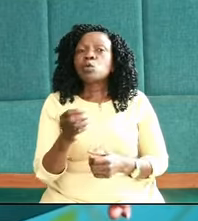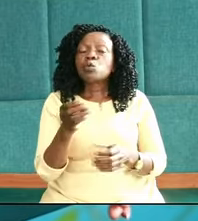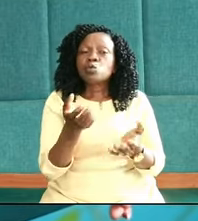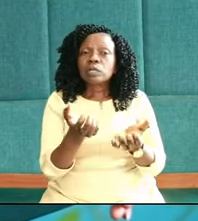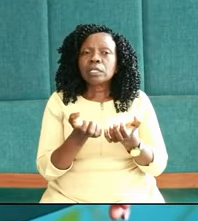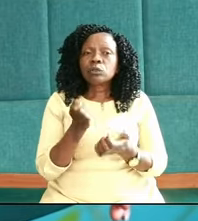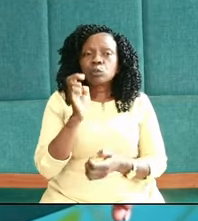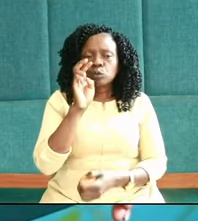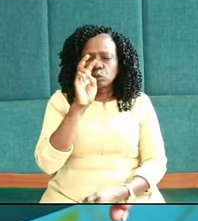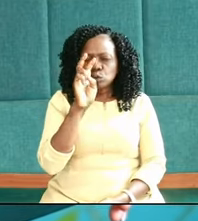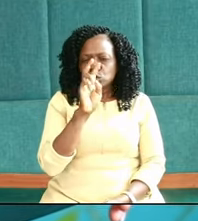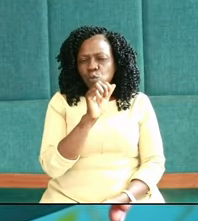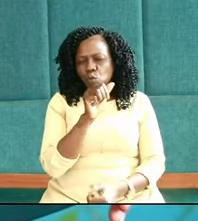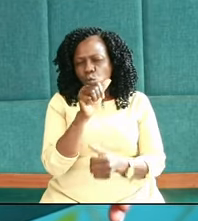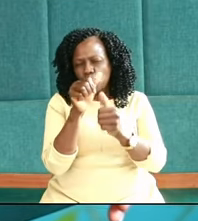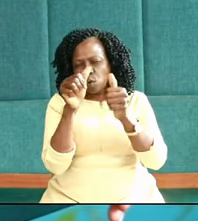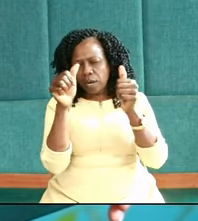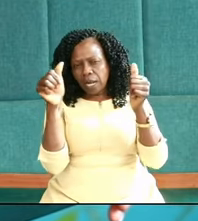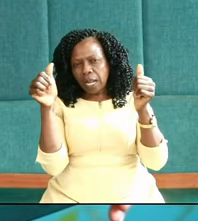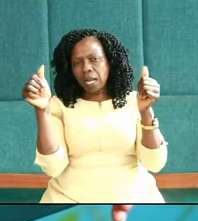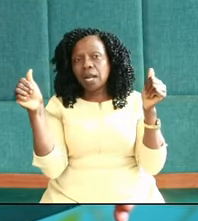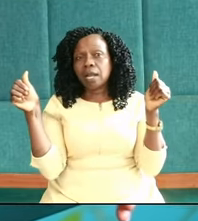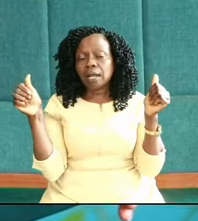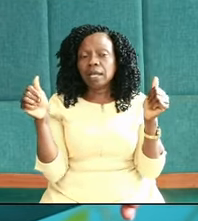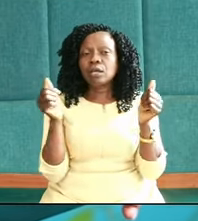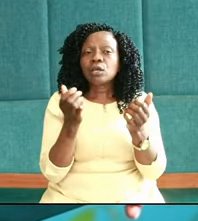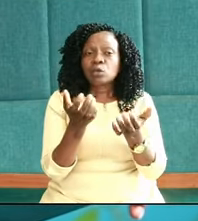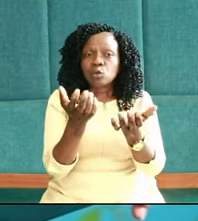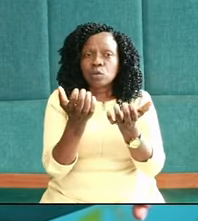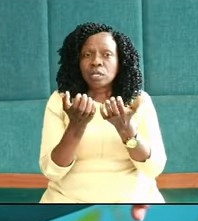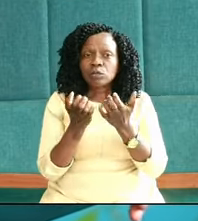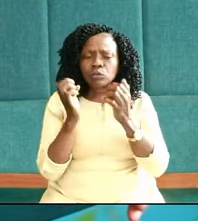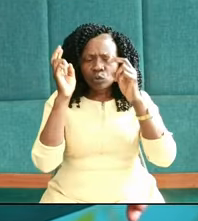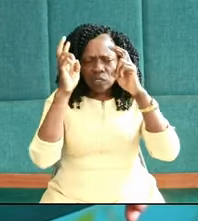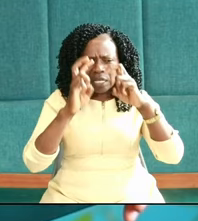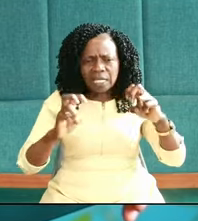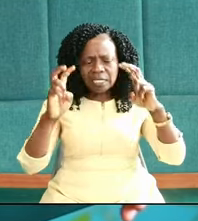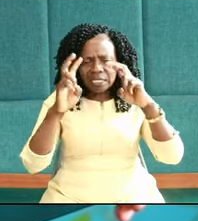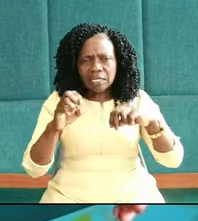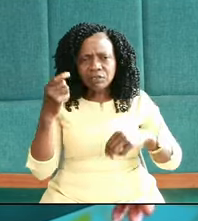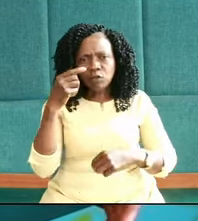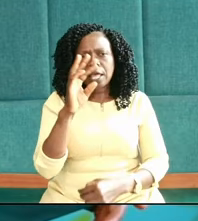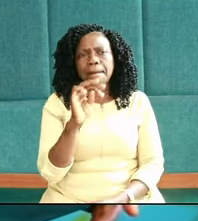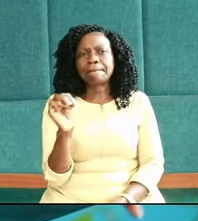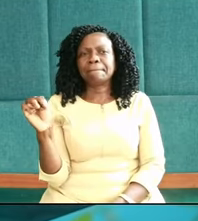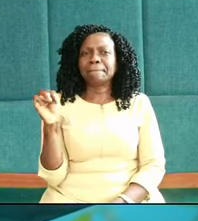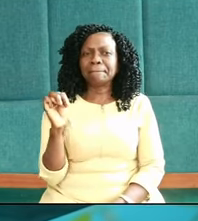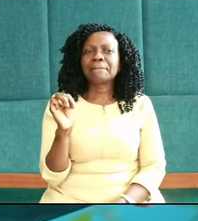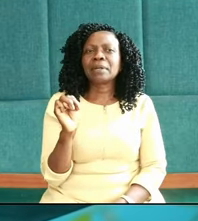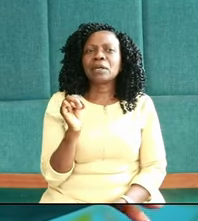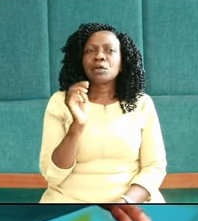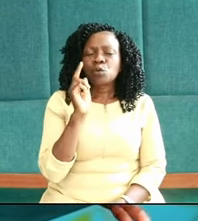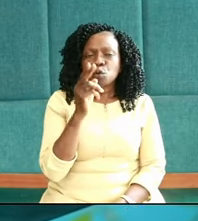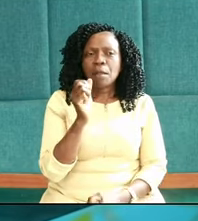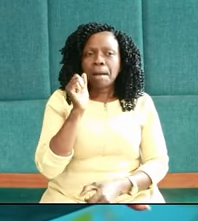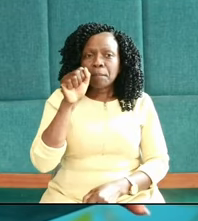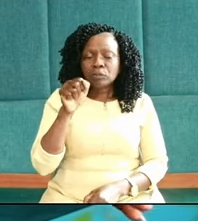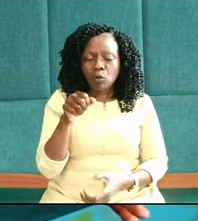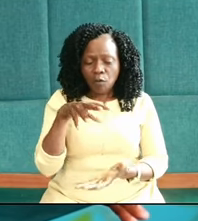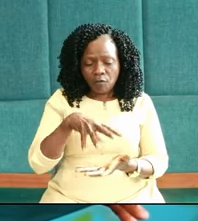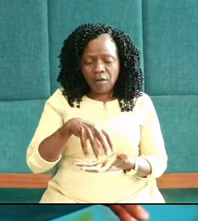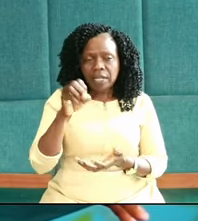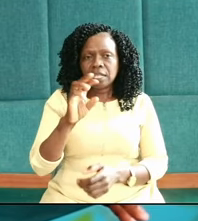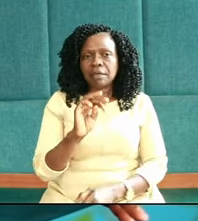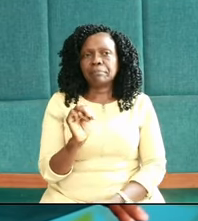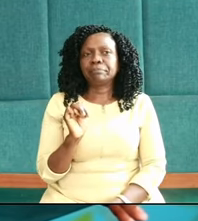to look keenly. You need to search for them. You will be able to find